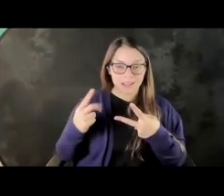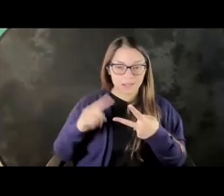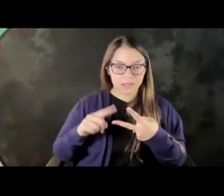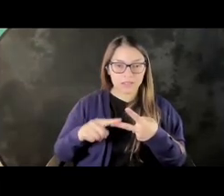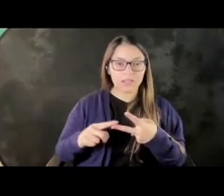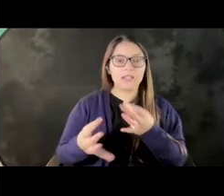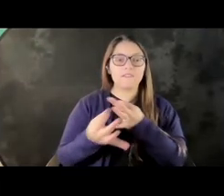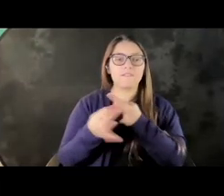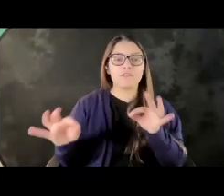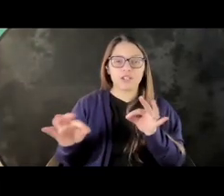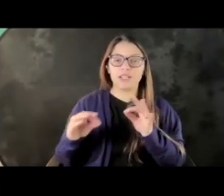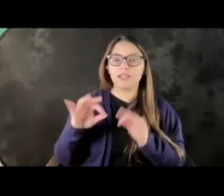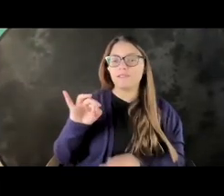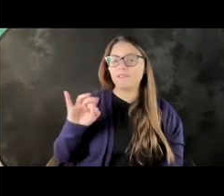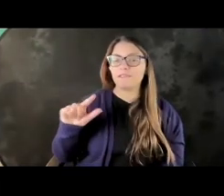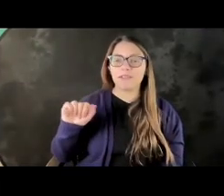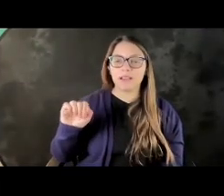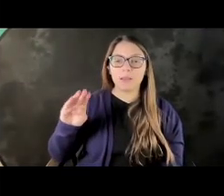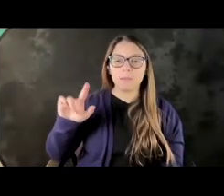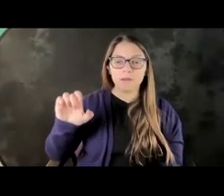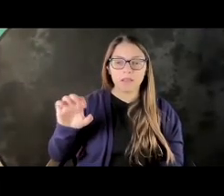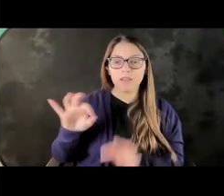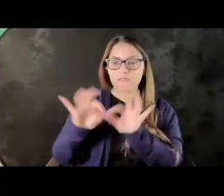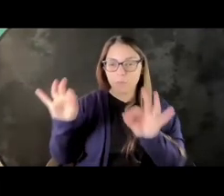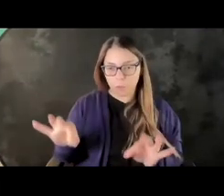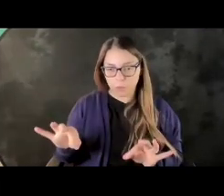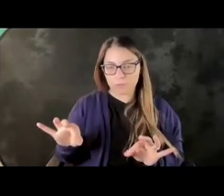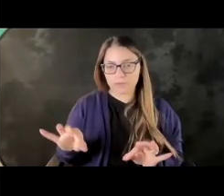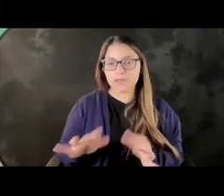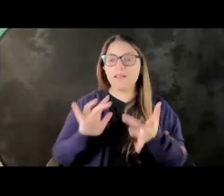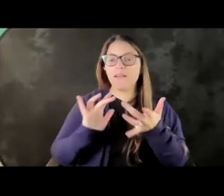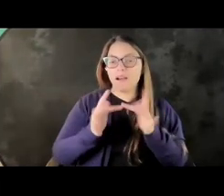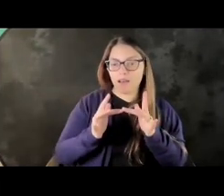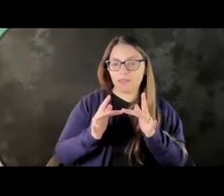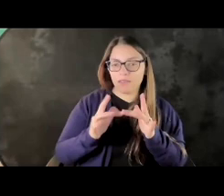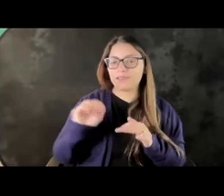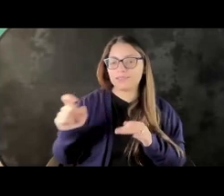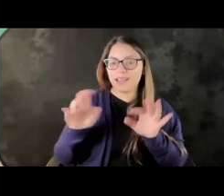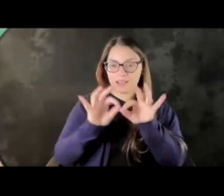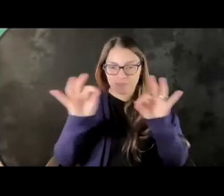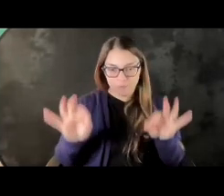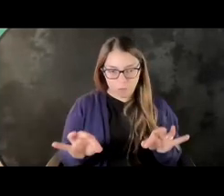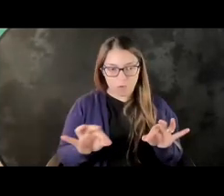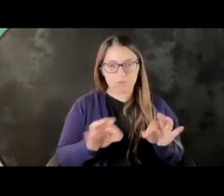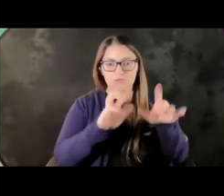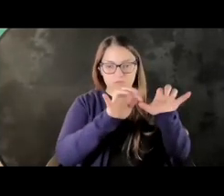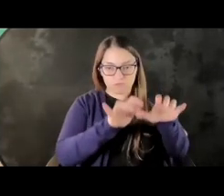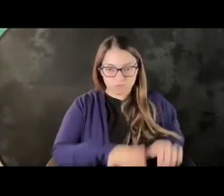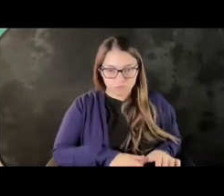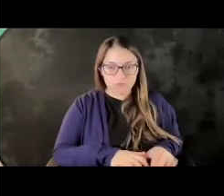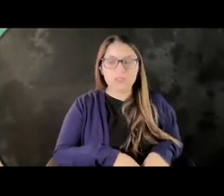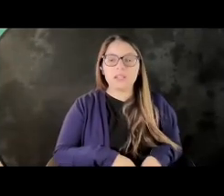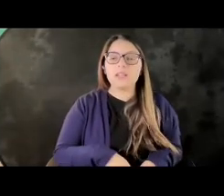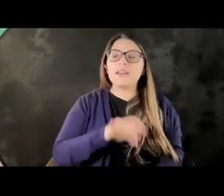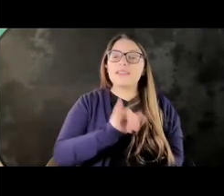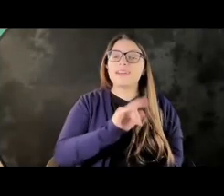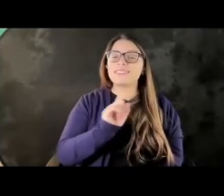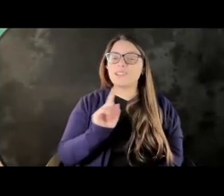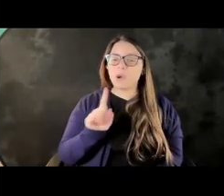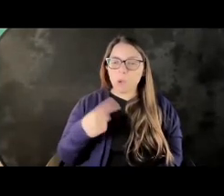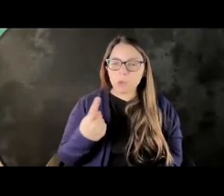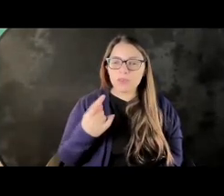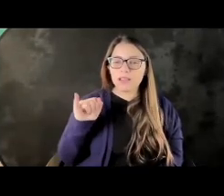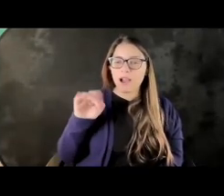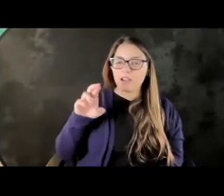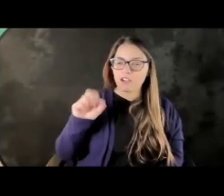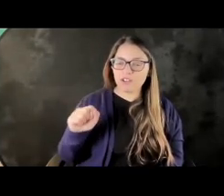fillable forms. Those are electronic federal tax forms you fill out online. It's the only IRS free